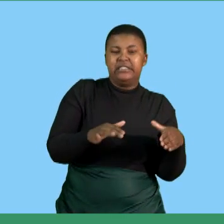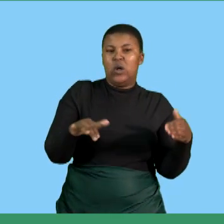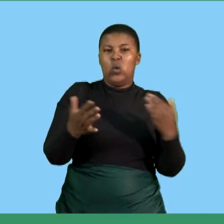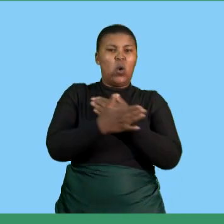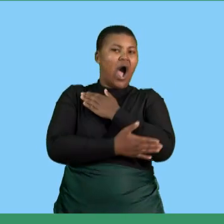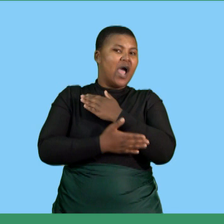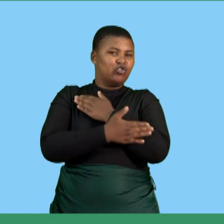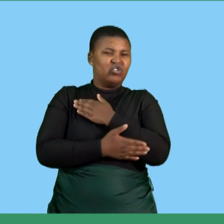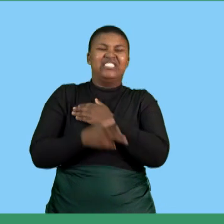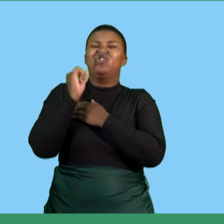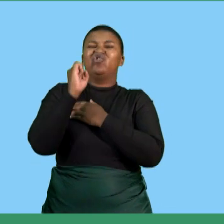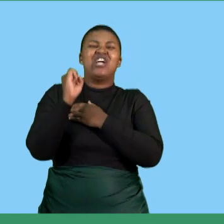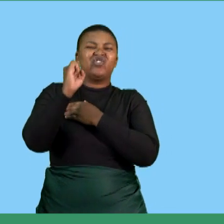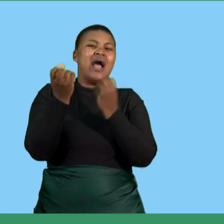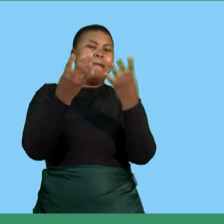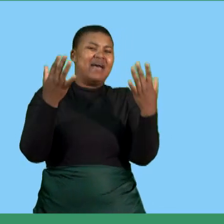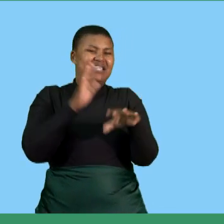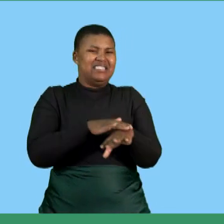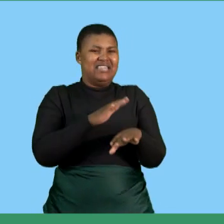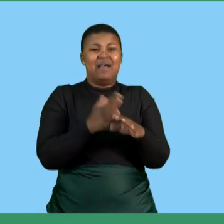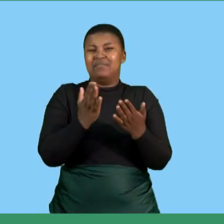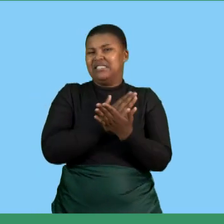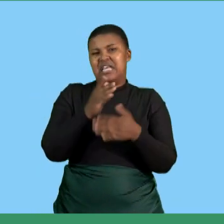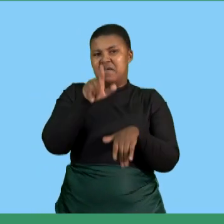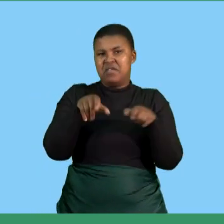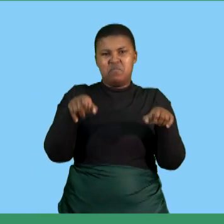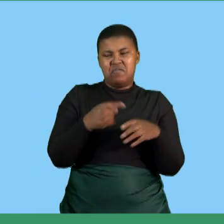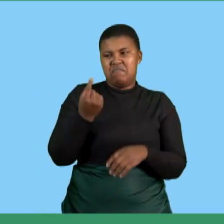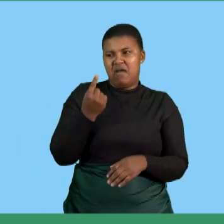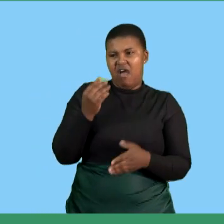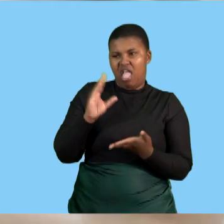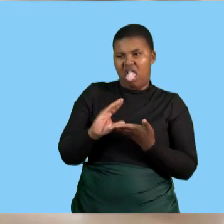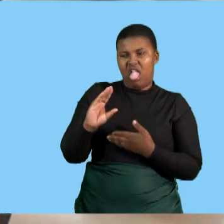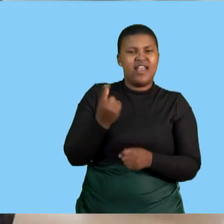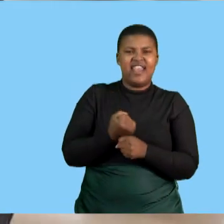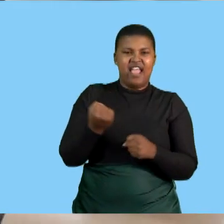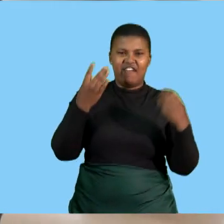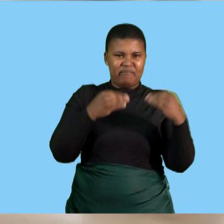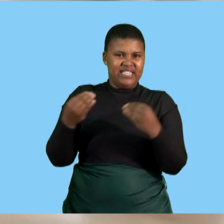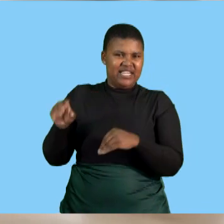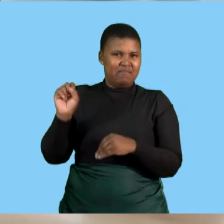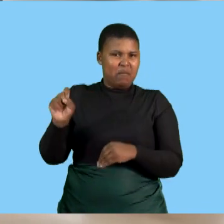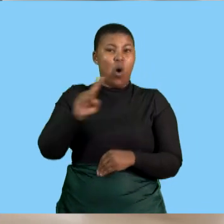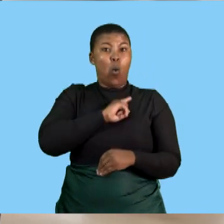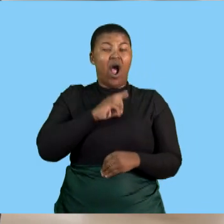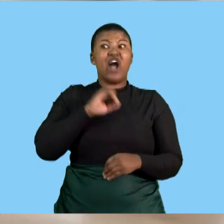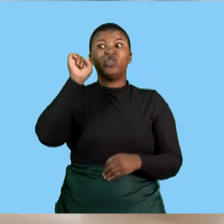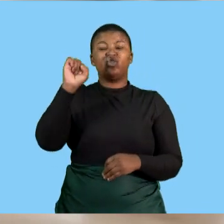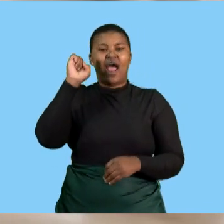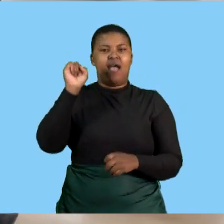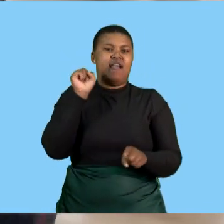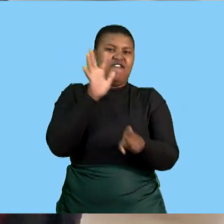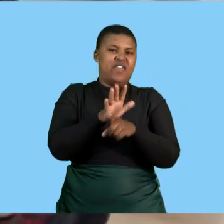sector, that means that sometimes people don't want to invest money in those businesses or in